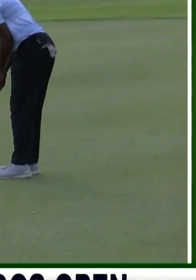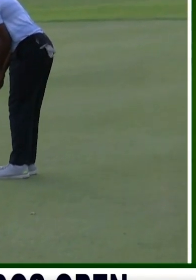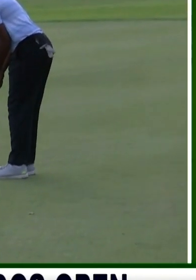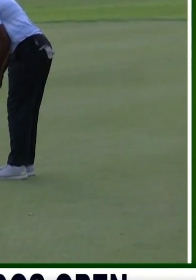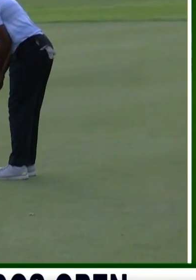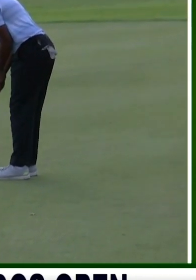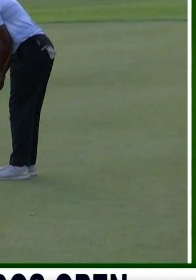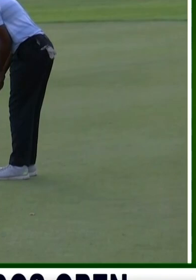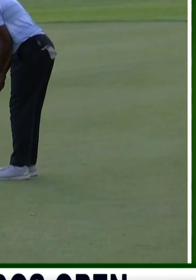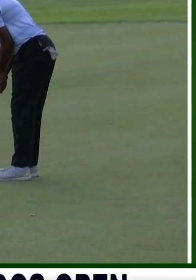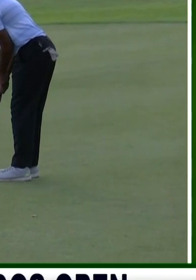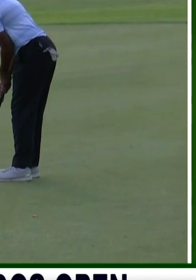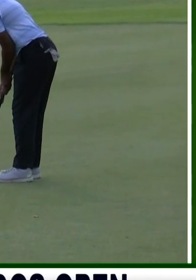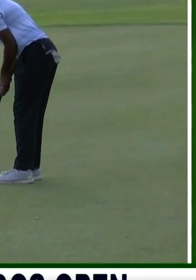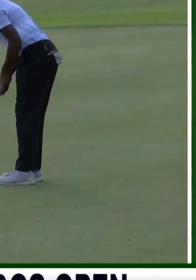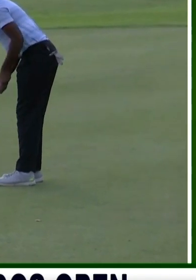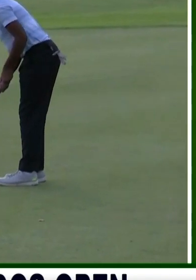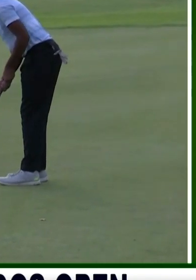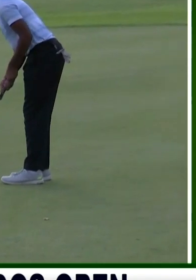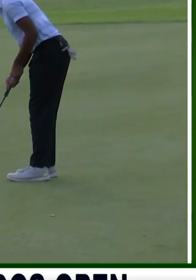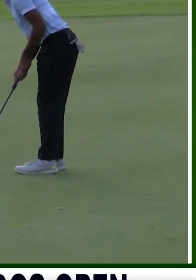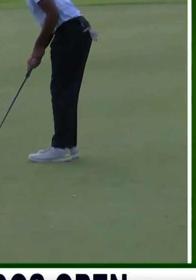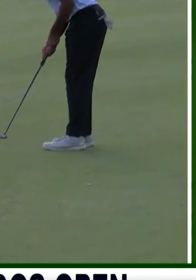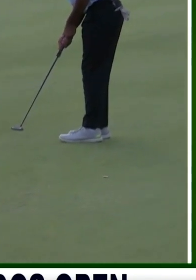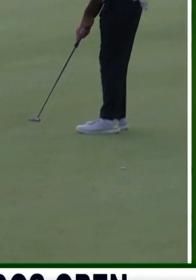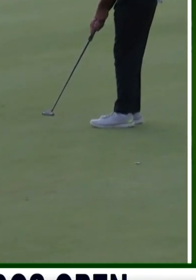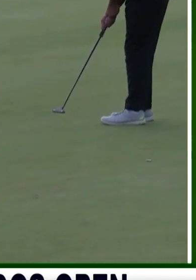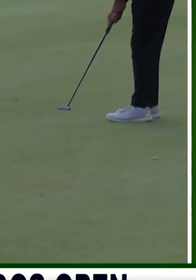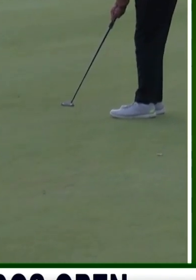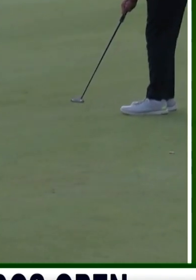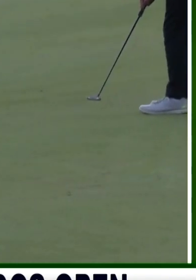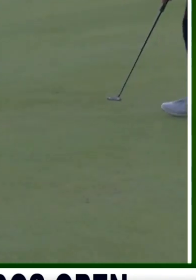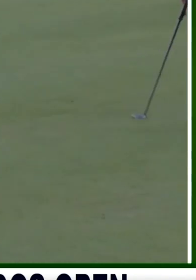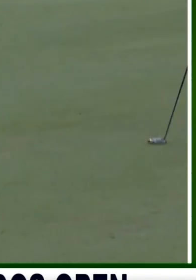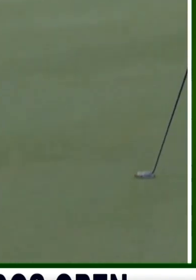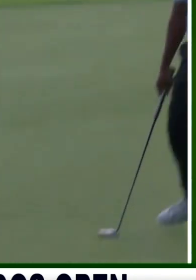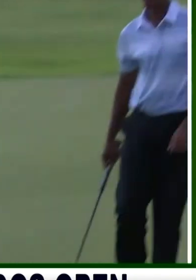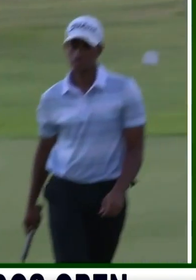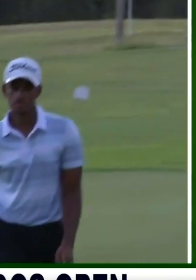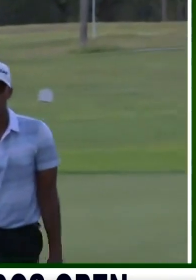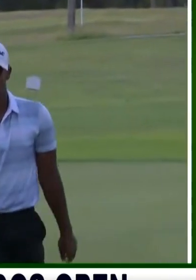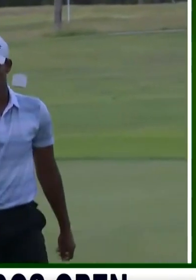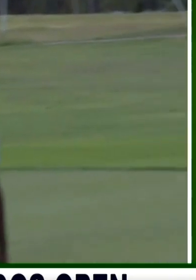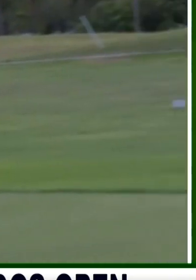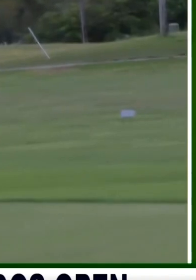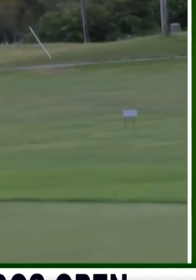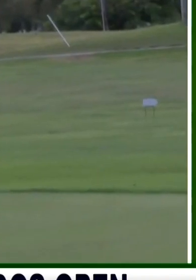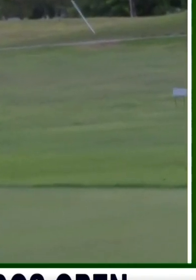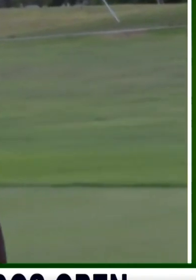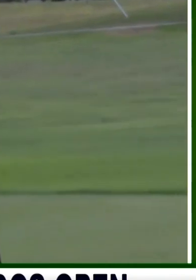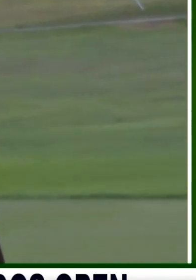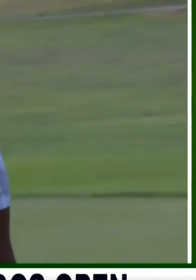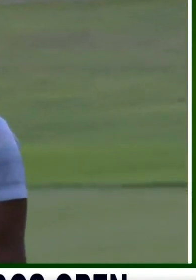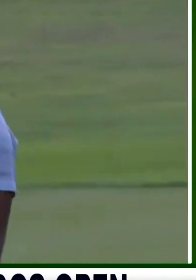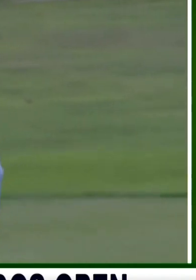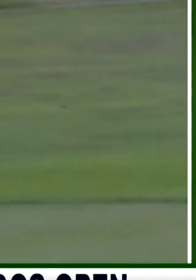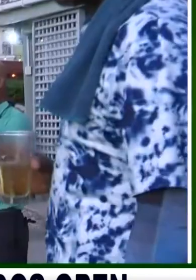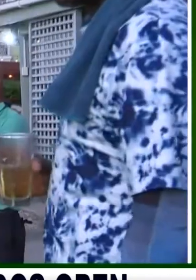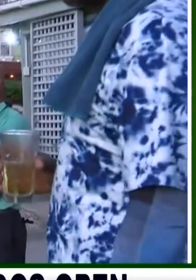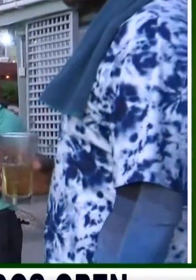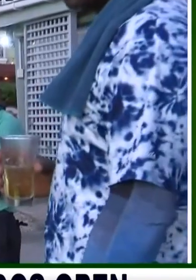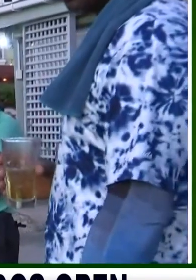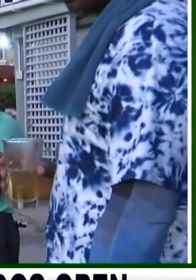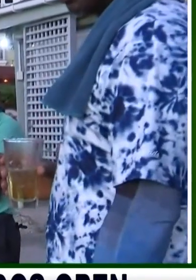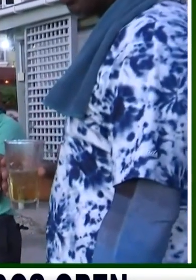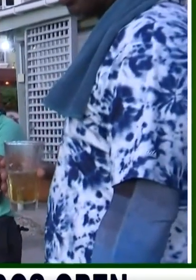Simon Proverbs, who was 5th with 4 over par. Junior Charles repeated as the senior men's champion and Richard Lara the super